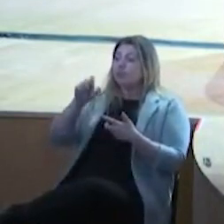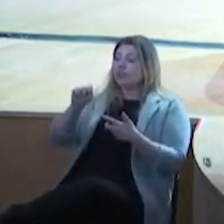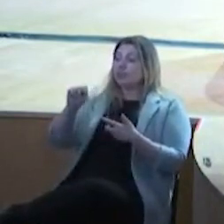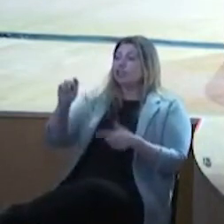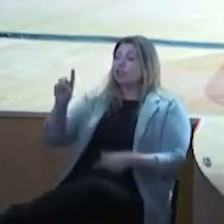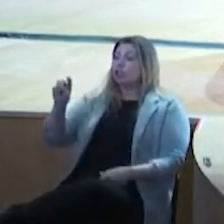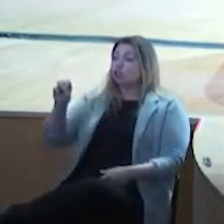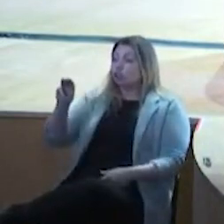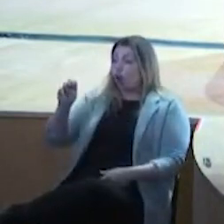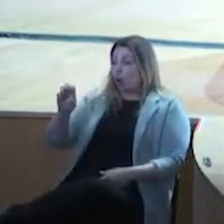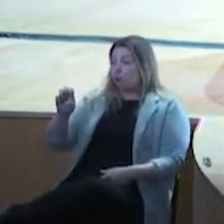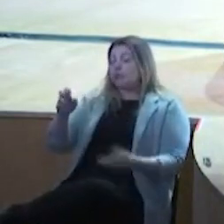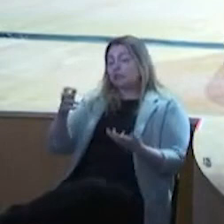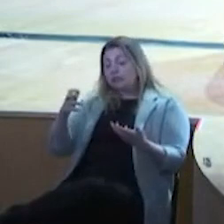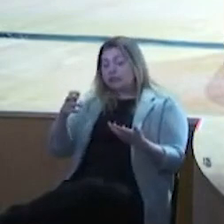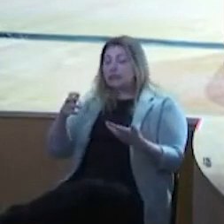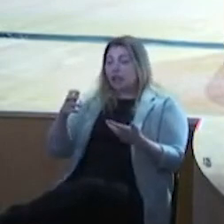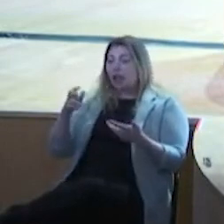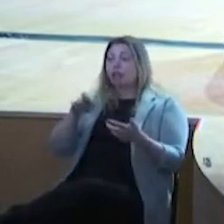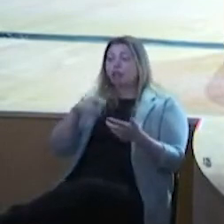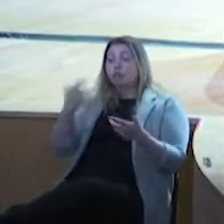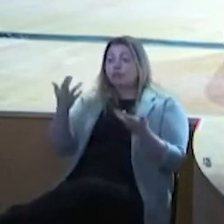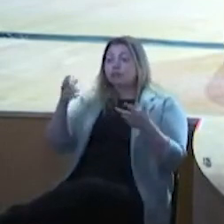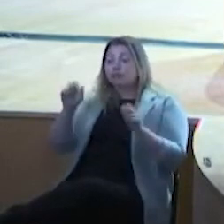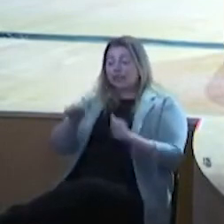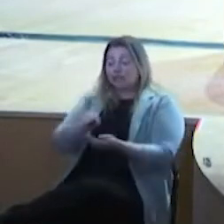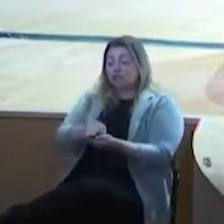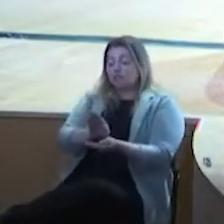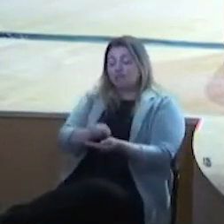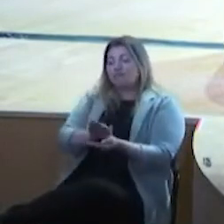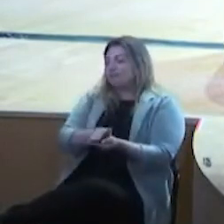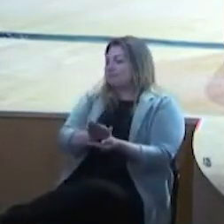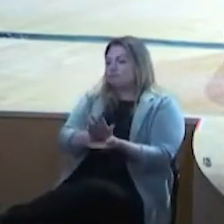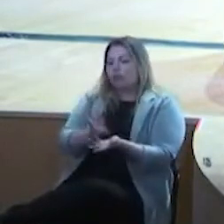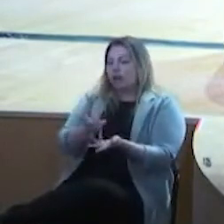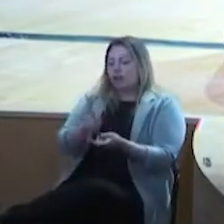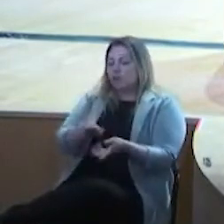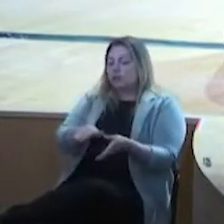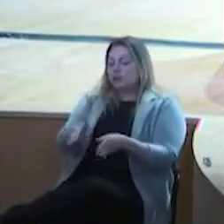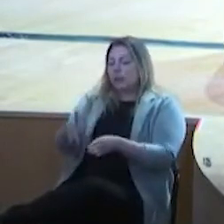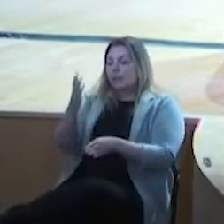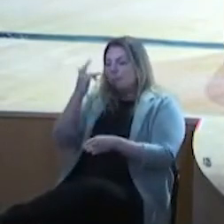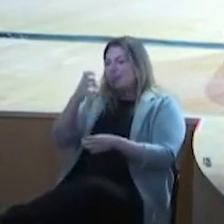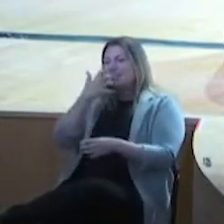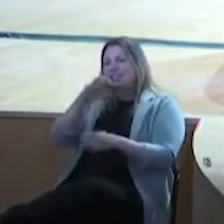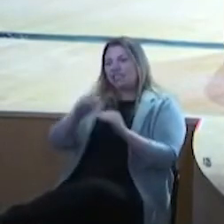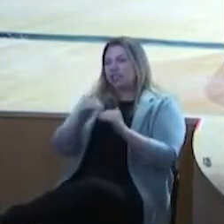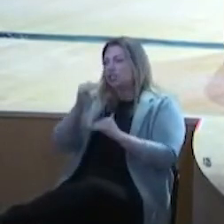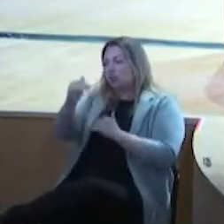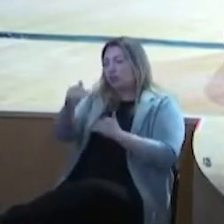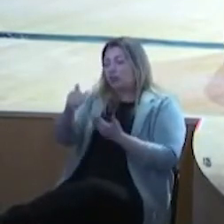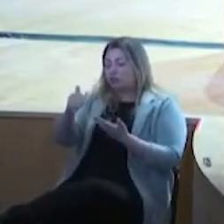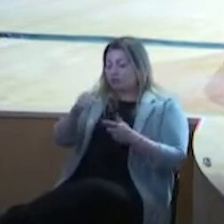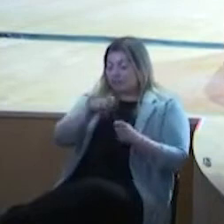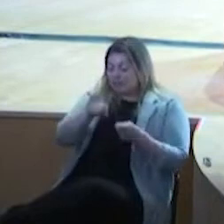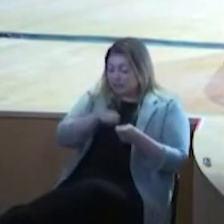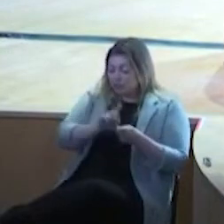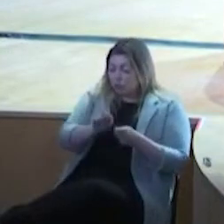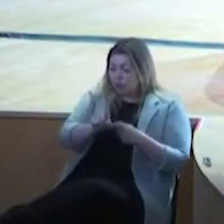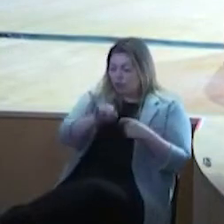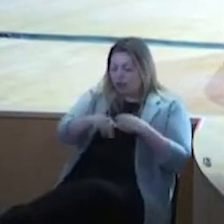of losing bivalves to the heat itself. With the areas where the wall